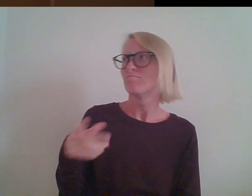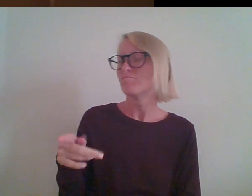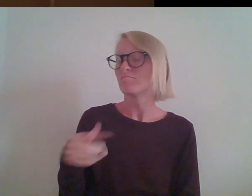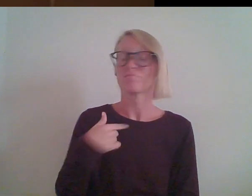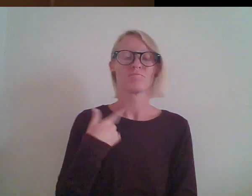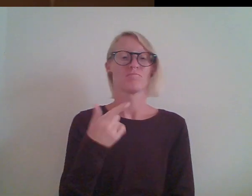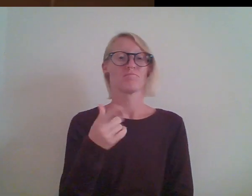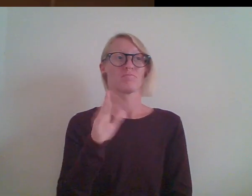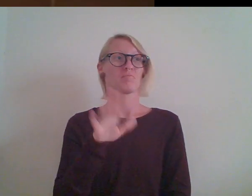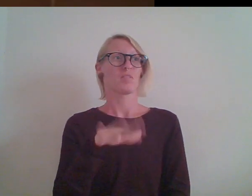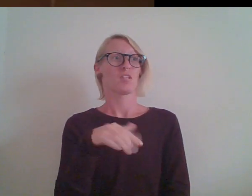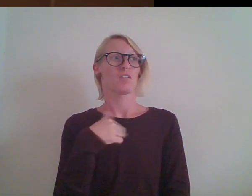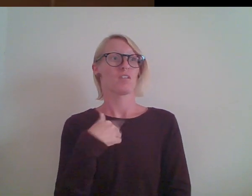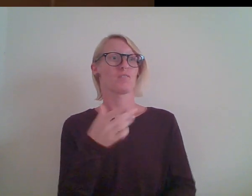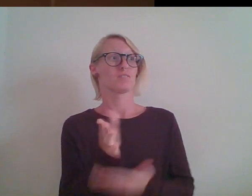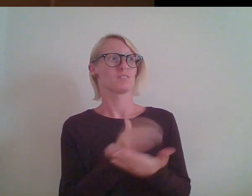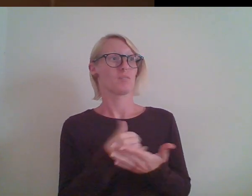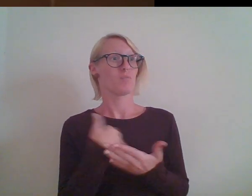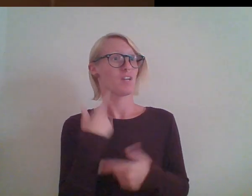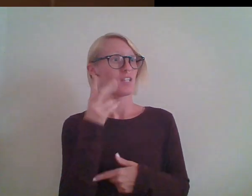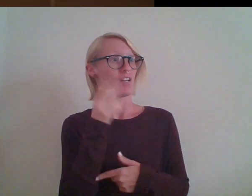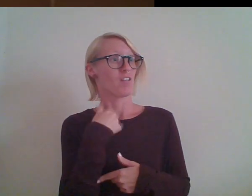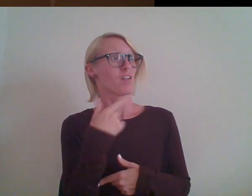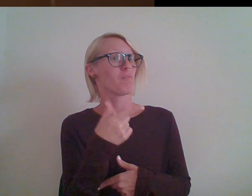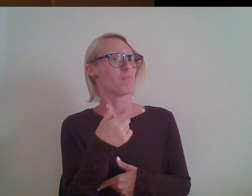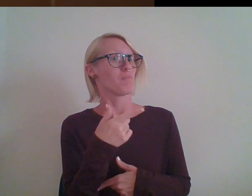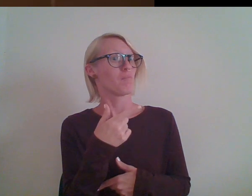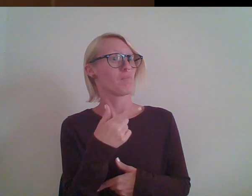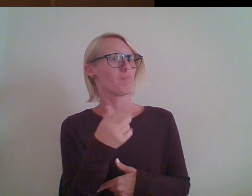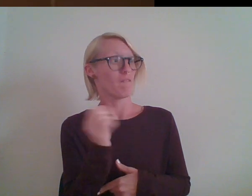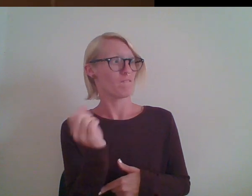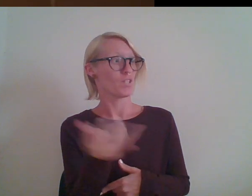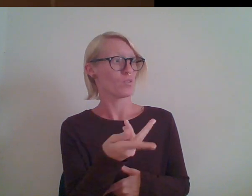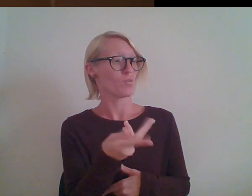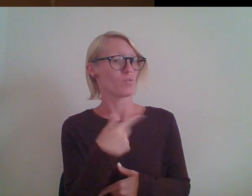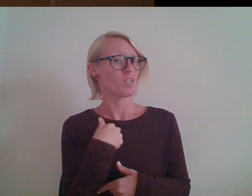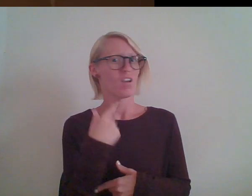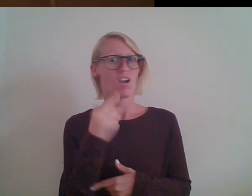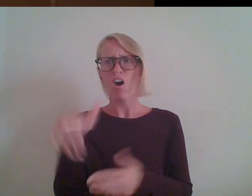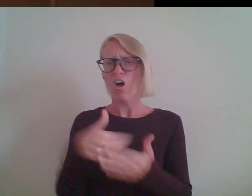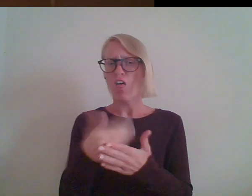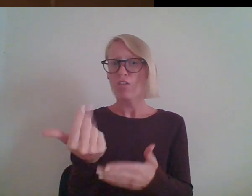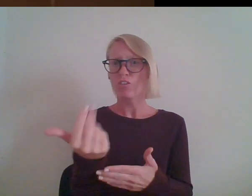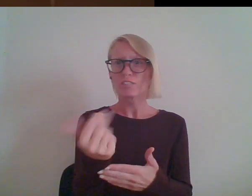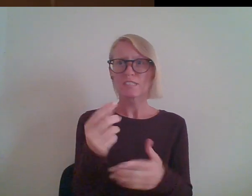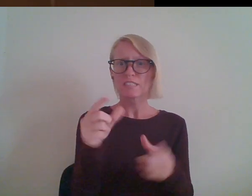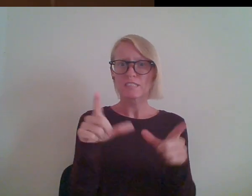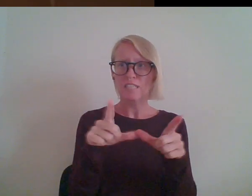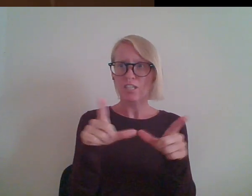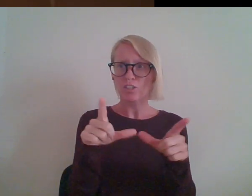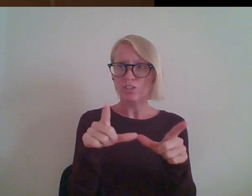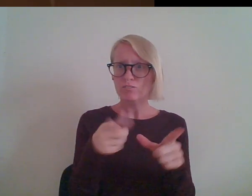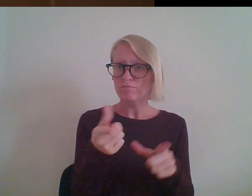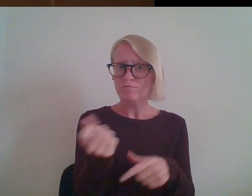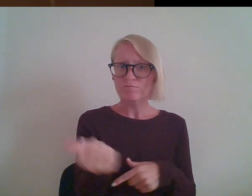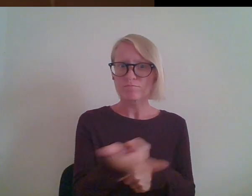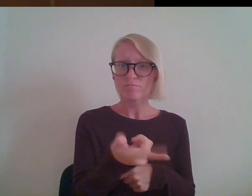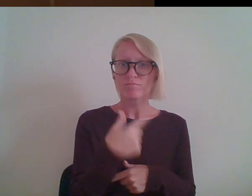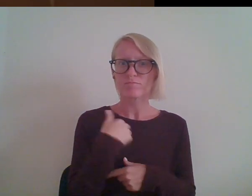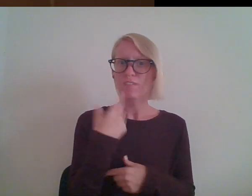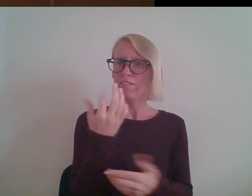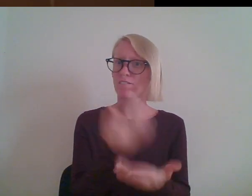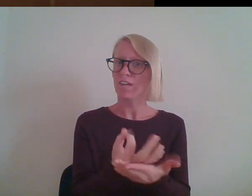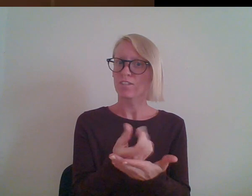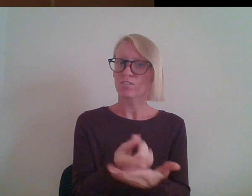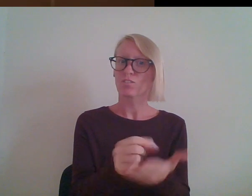Boy, somebody sounded like they got quite a few. But did any of you get all 13? By the way, the fact that you took notes is a